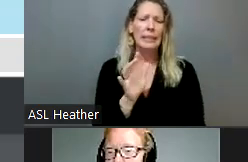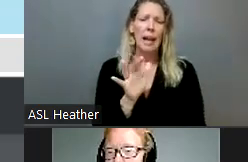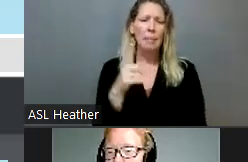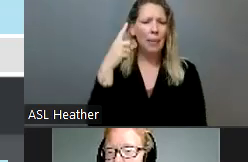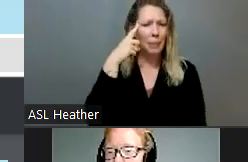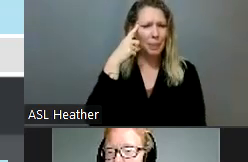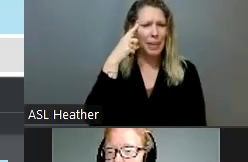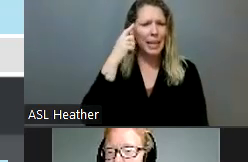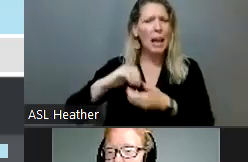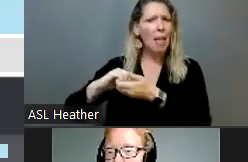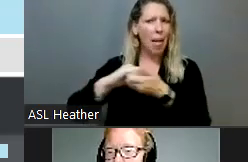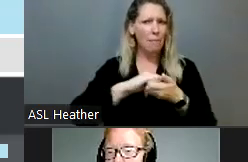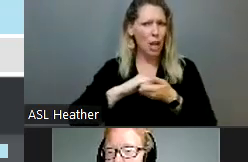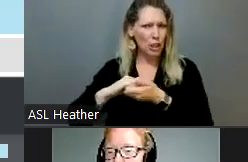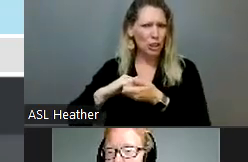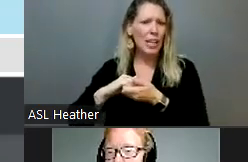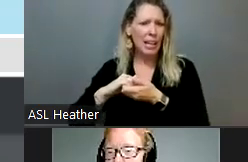was a collaboration of folks.